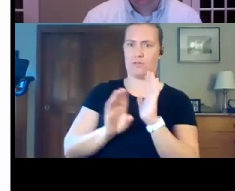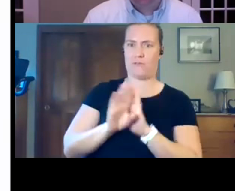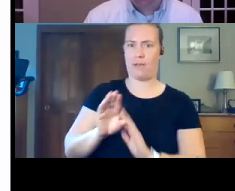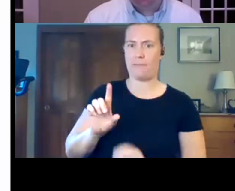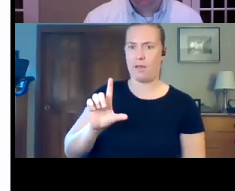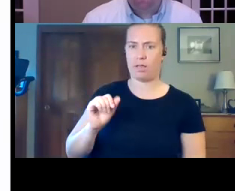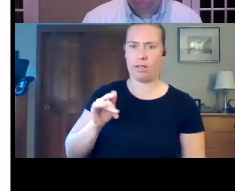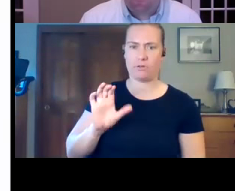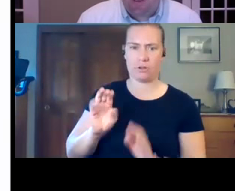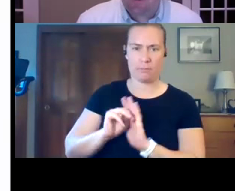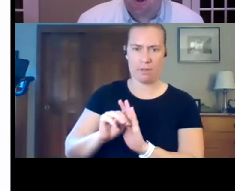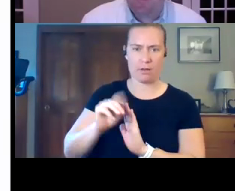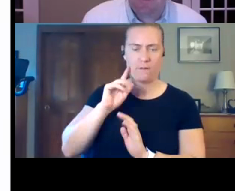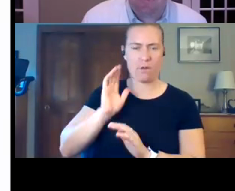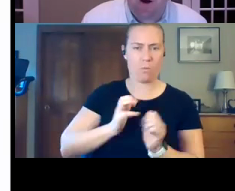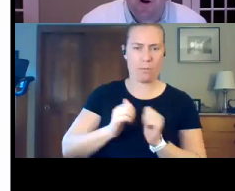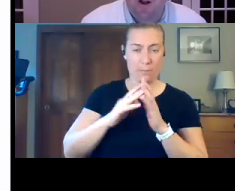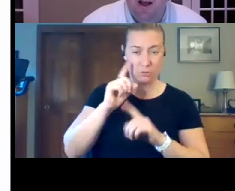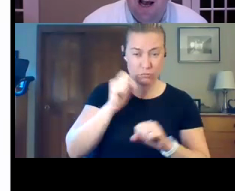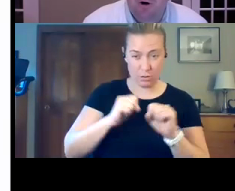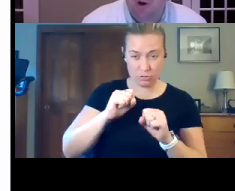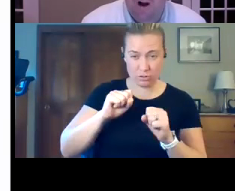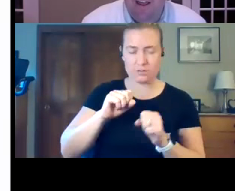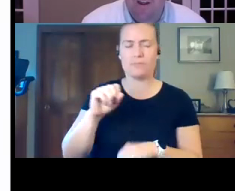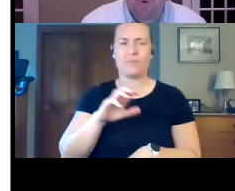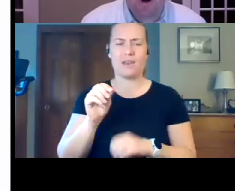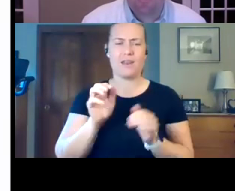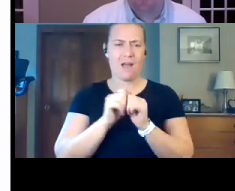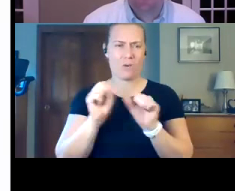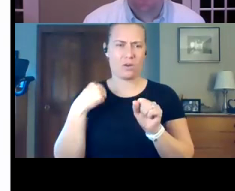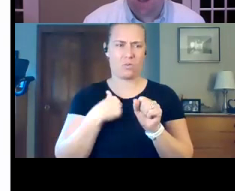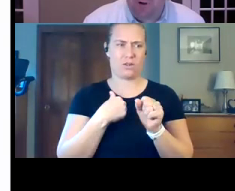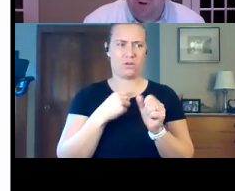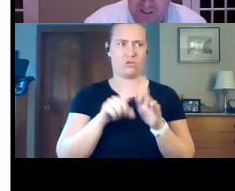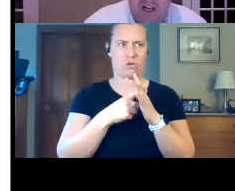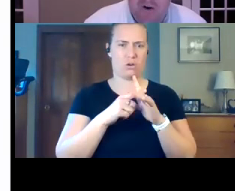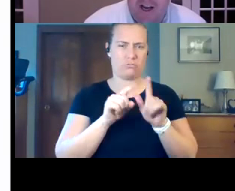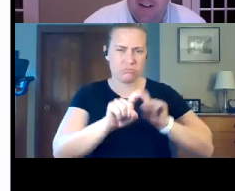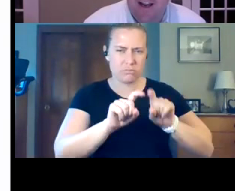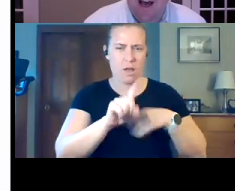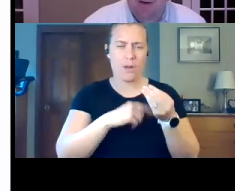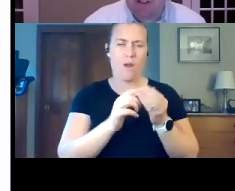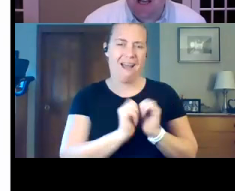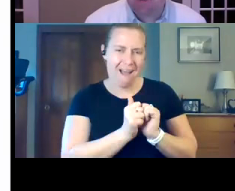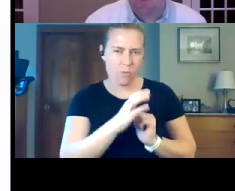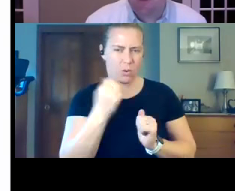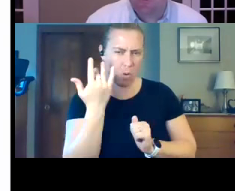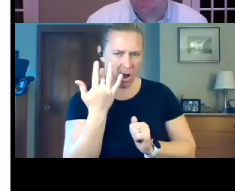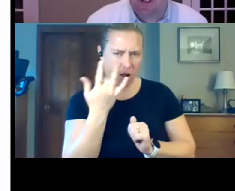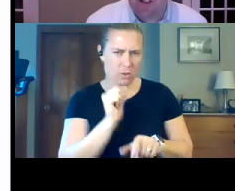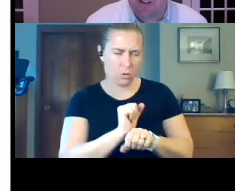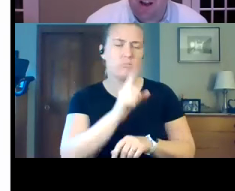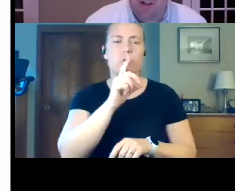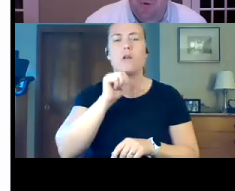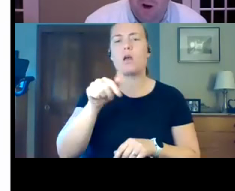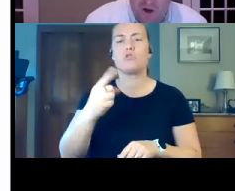strategies? And how can we start asking questions about how and why they work? So not really just generating dichotomous yes/no answers for